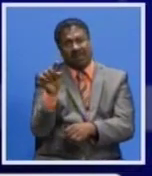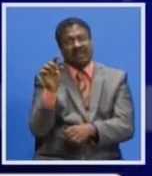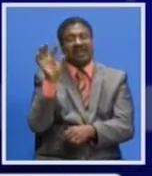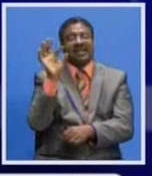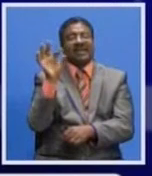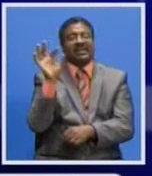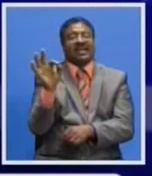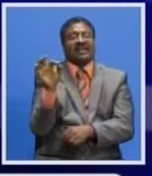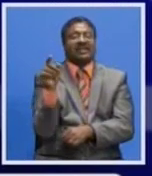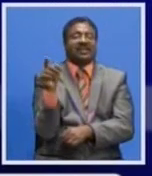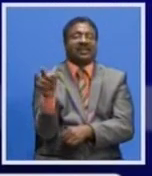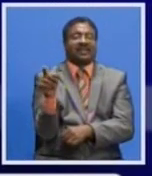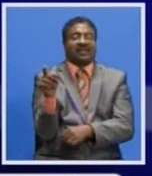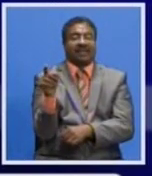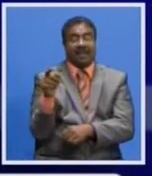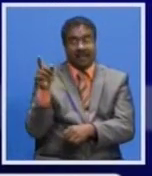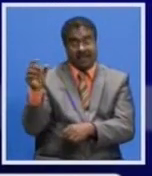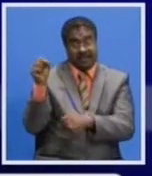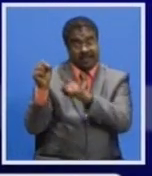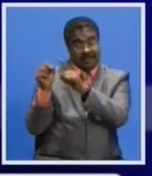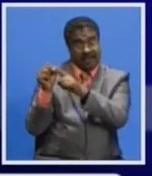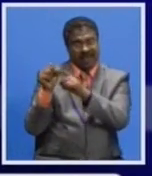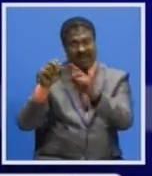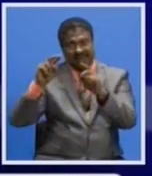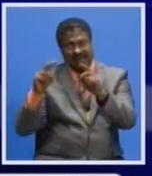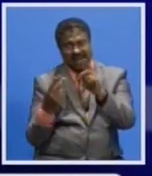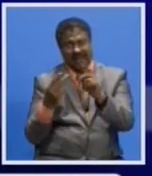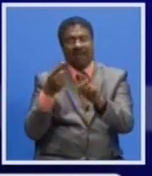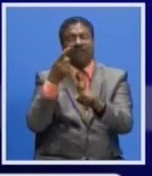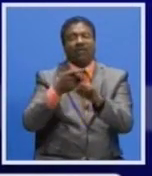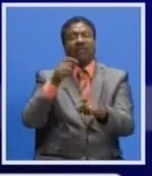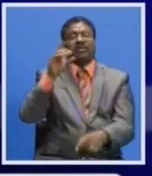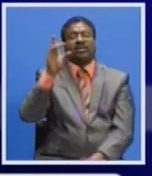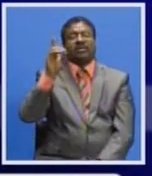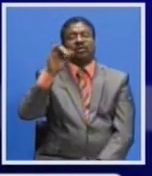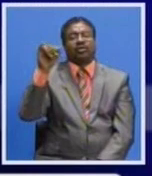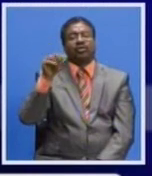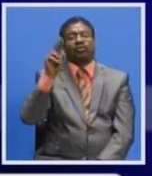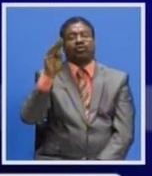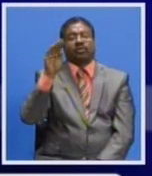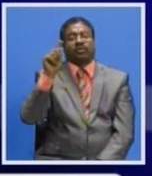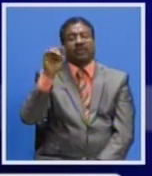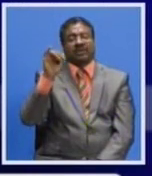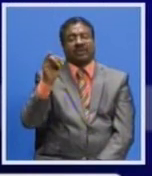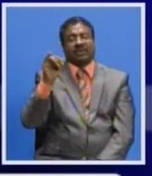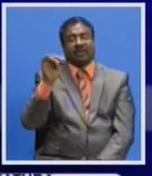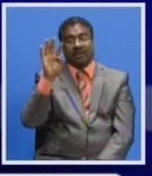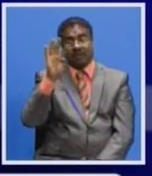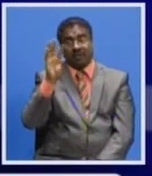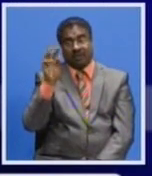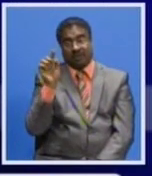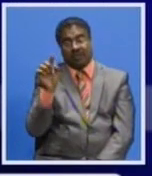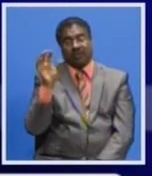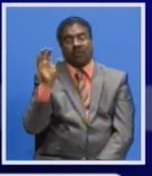46.99 seconds. Siame was followed by Akim Selemani from Djibouti, who clocked 46.89 seconds to